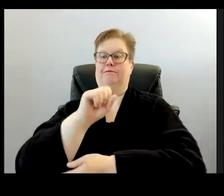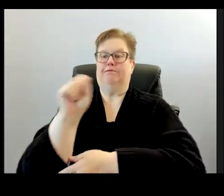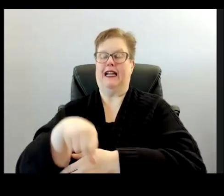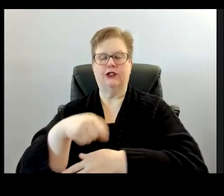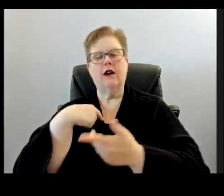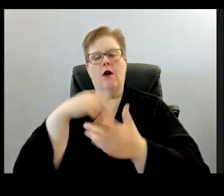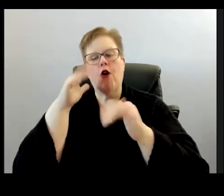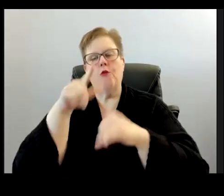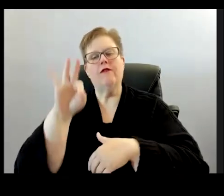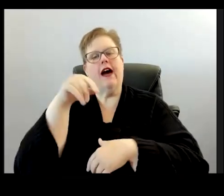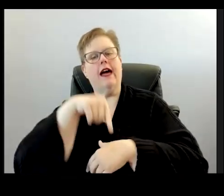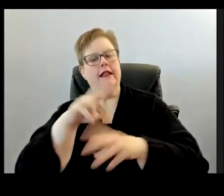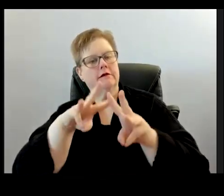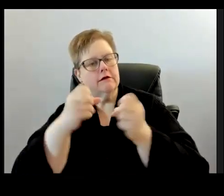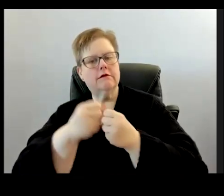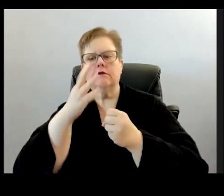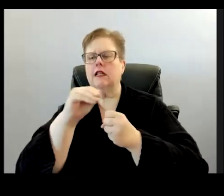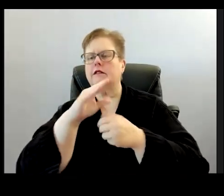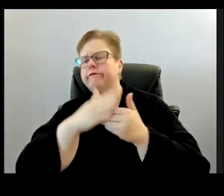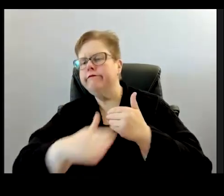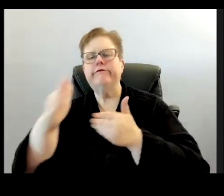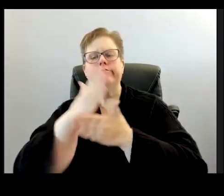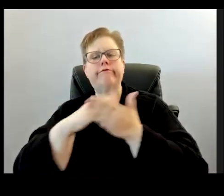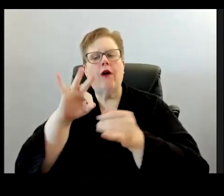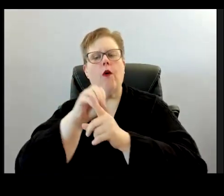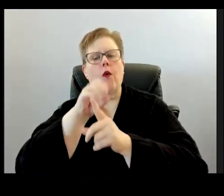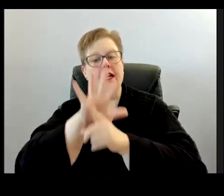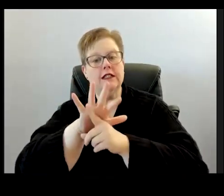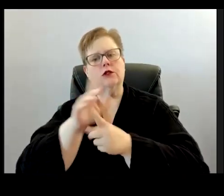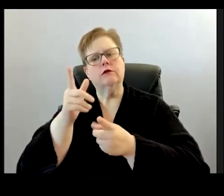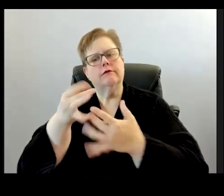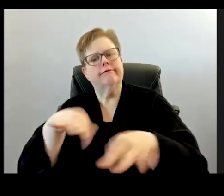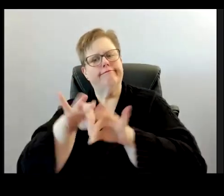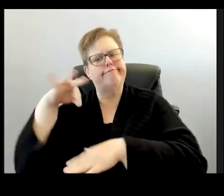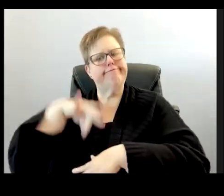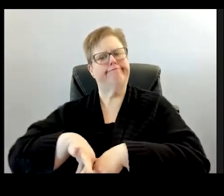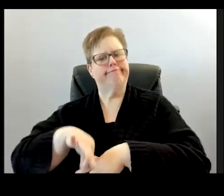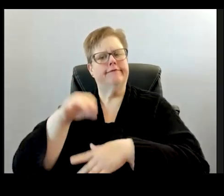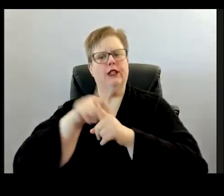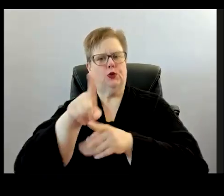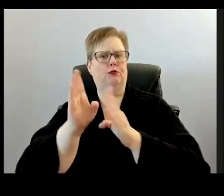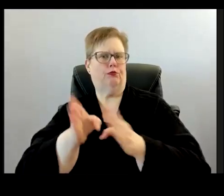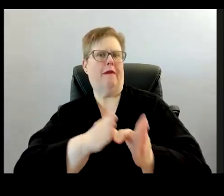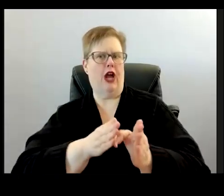hope you find this webinar and all of the others, part of orientation, useful to you as you